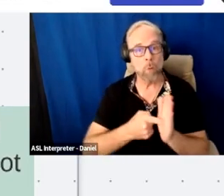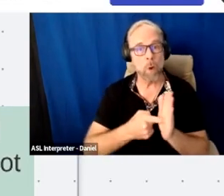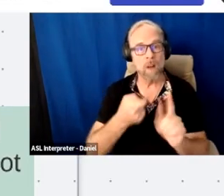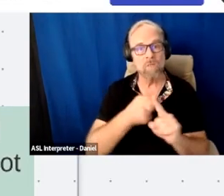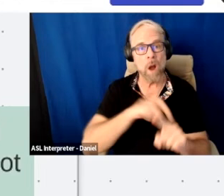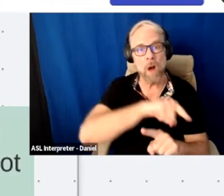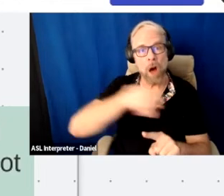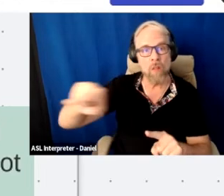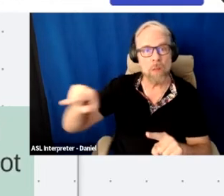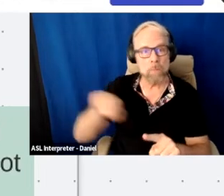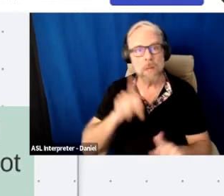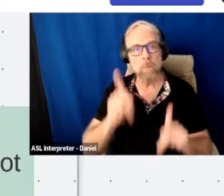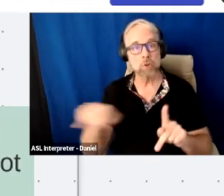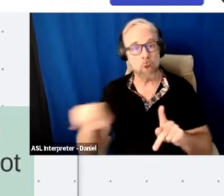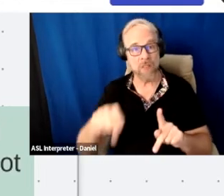to participate?